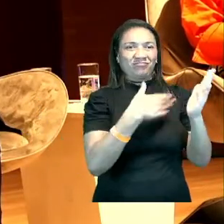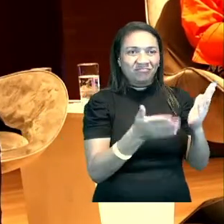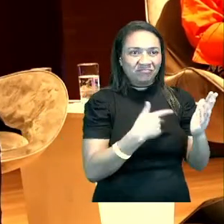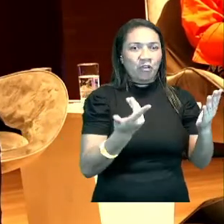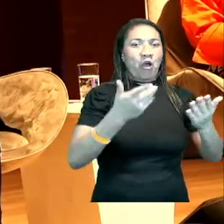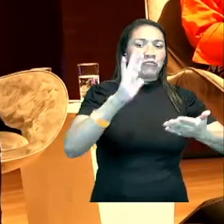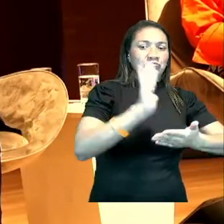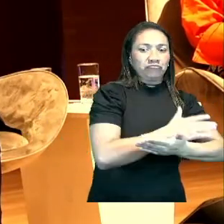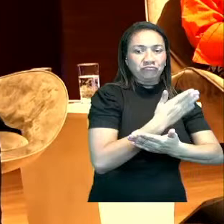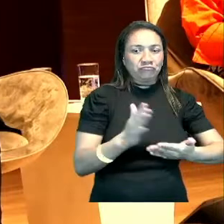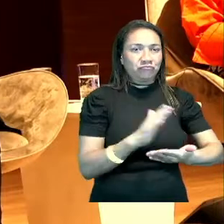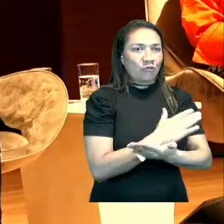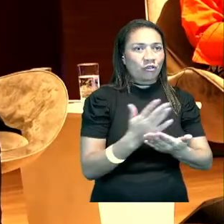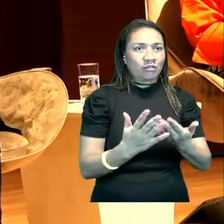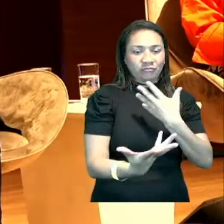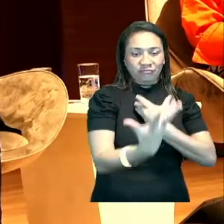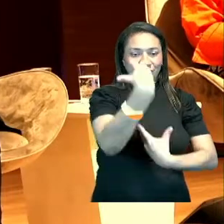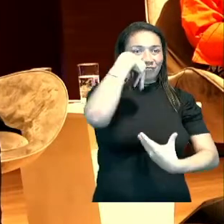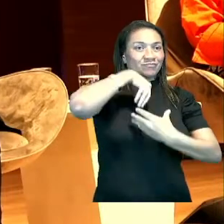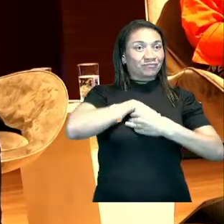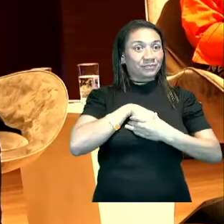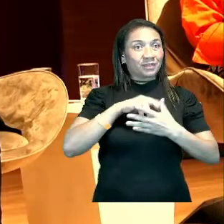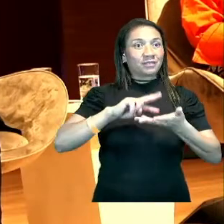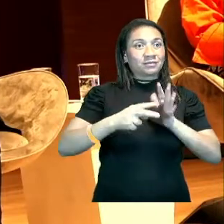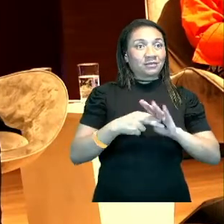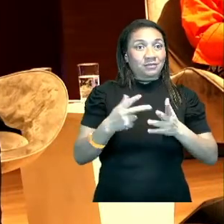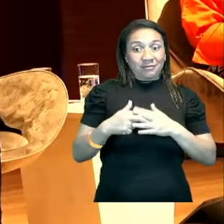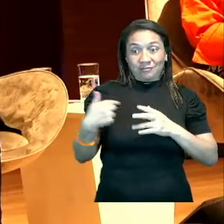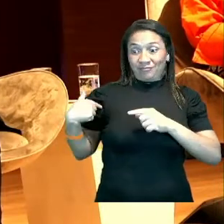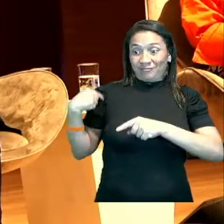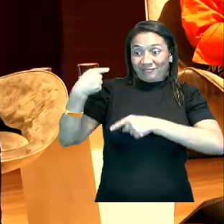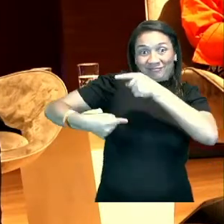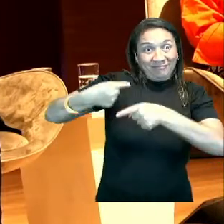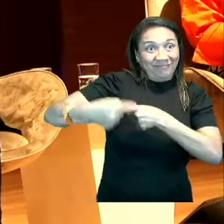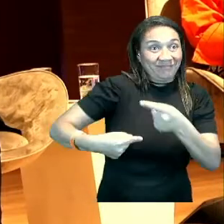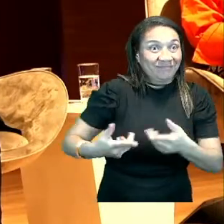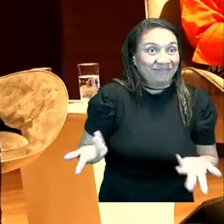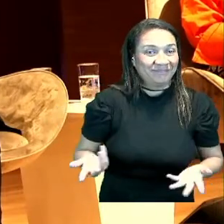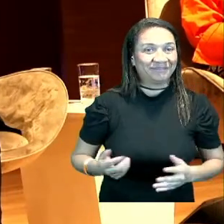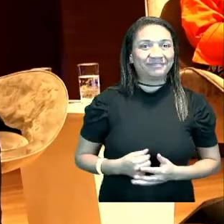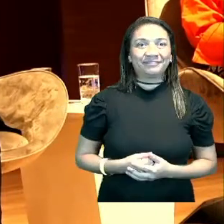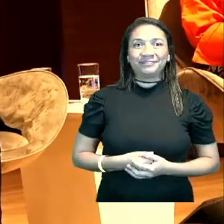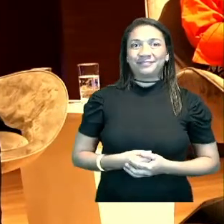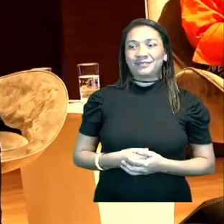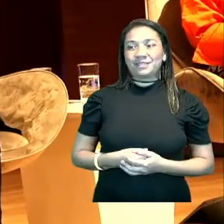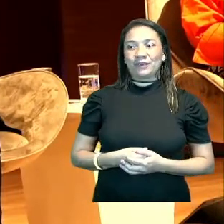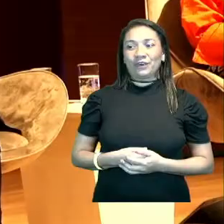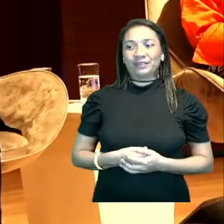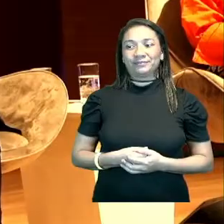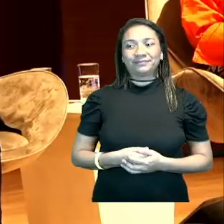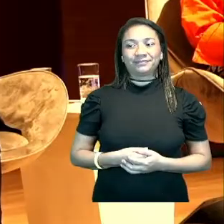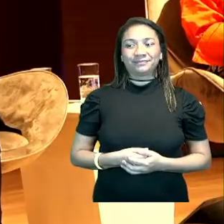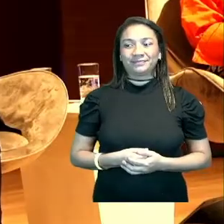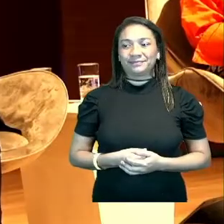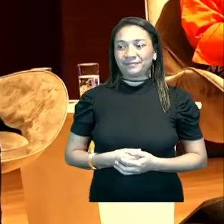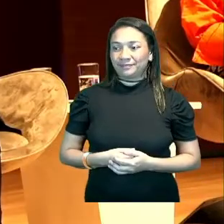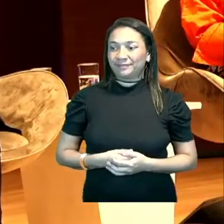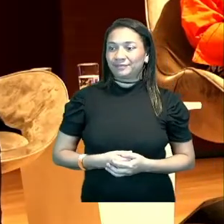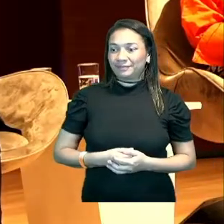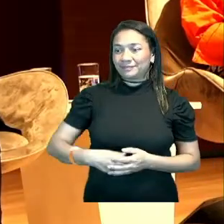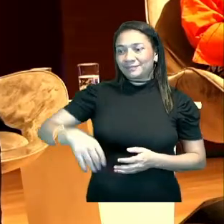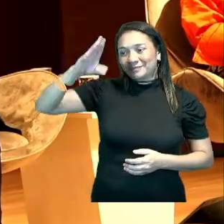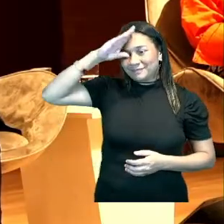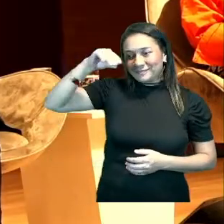creation of literature and music. What we are is also the day-to-day creation. Our grandmothers created